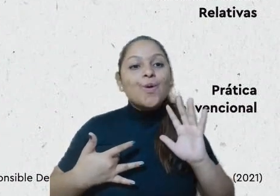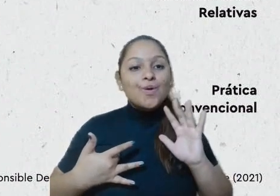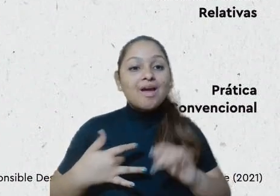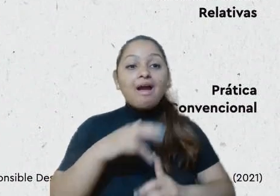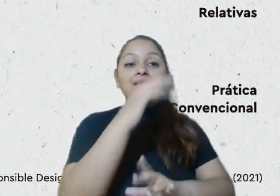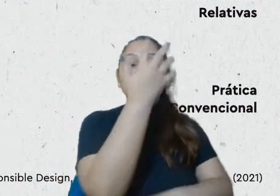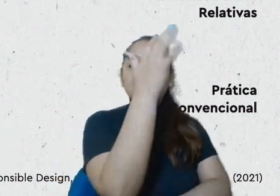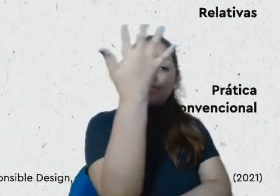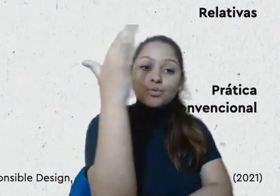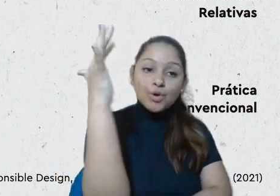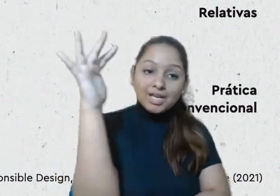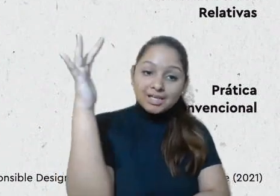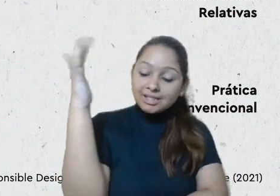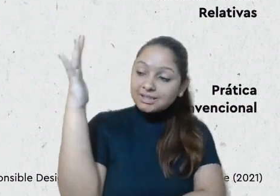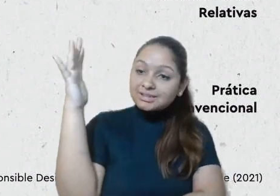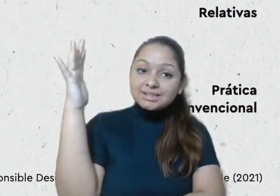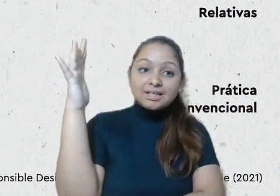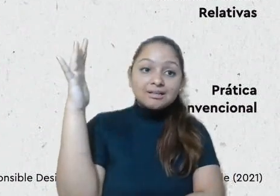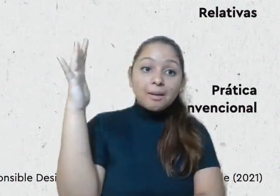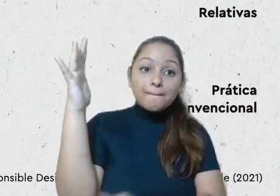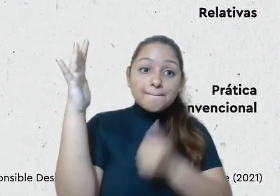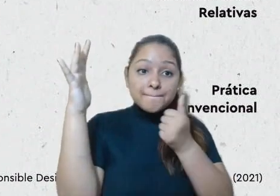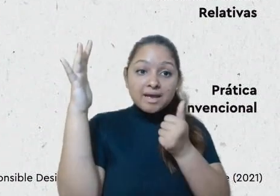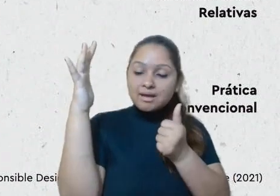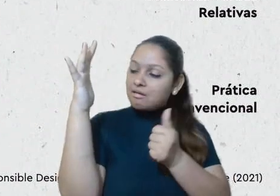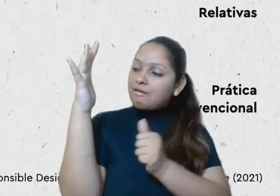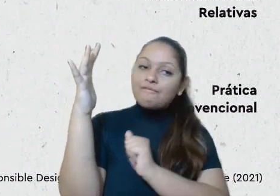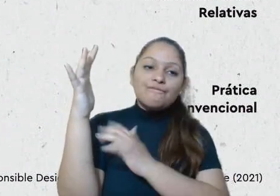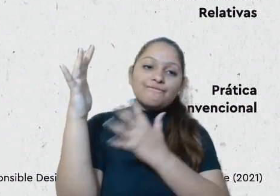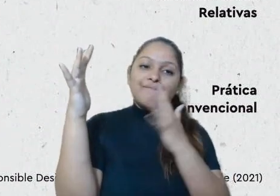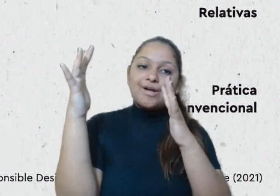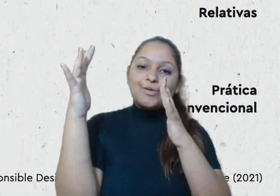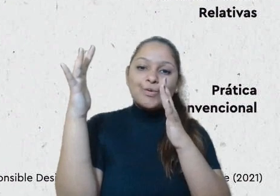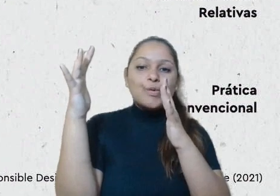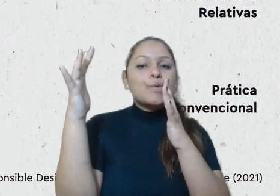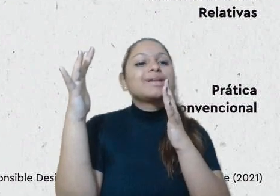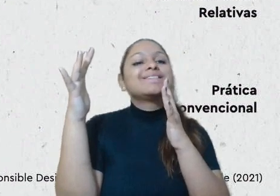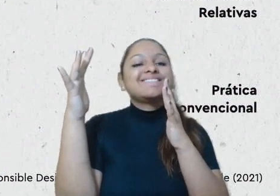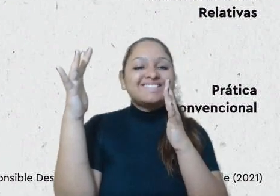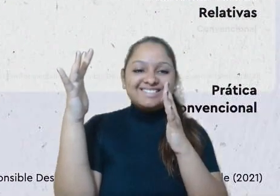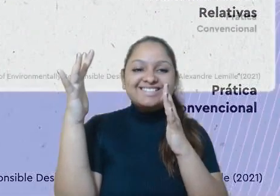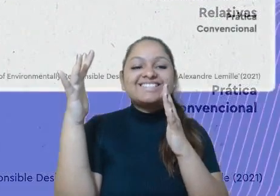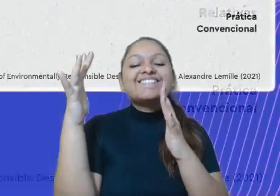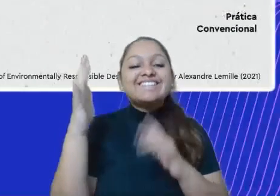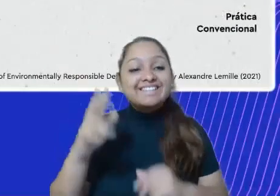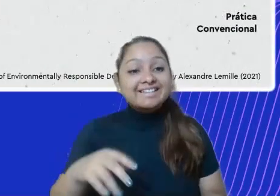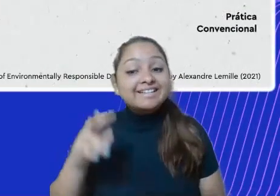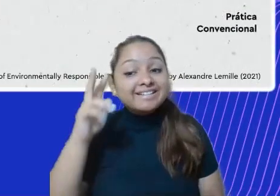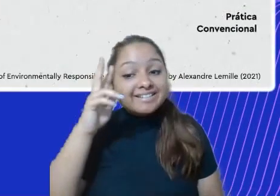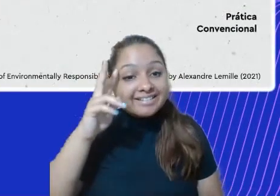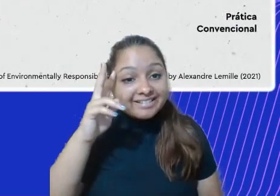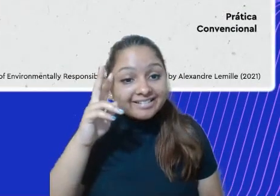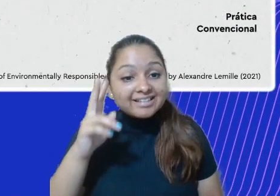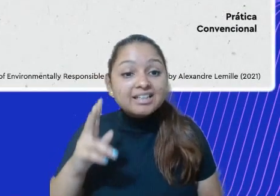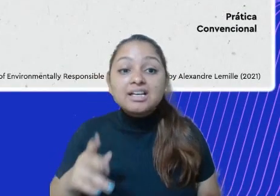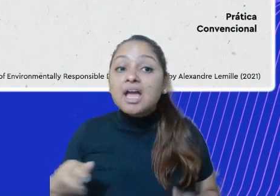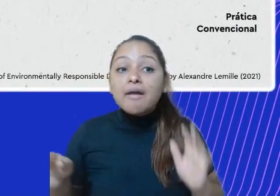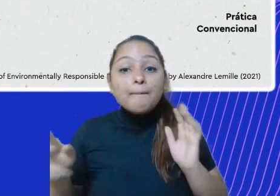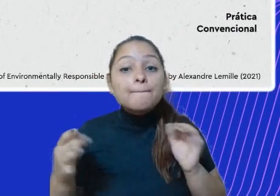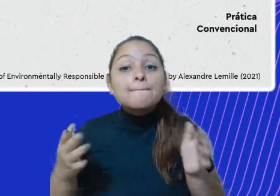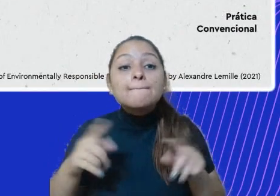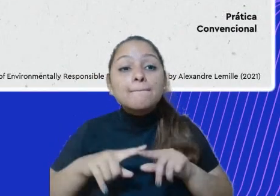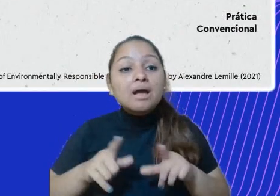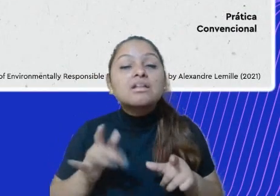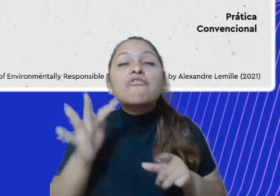this value is expressed in the way we do business. These movements, going back to how I presented, are movements from